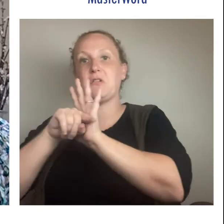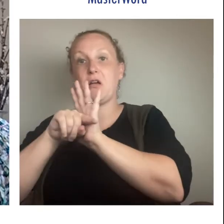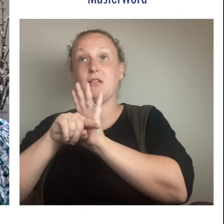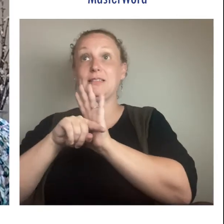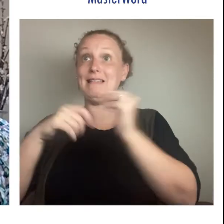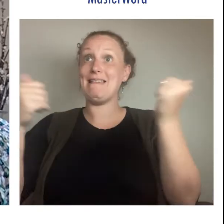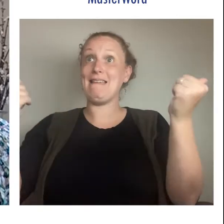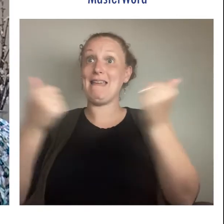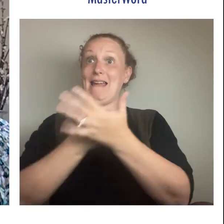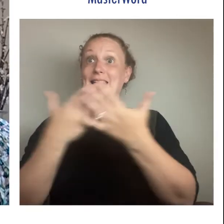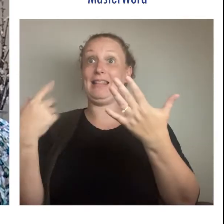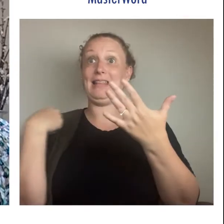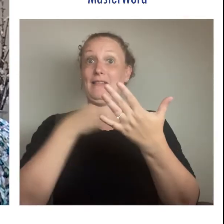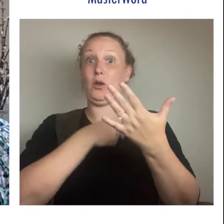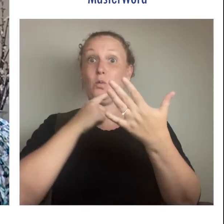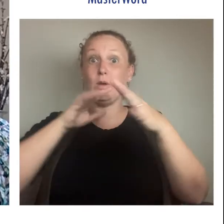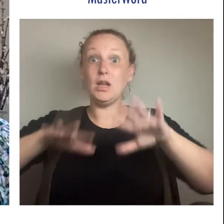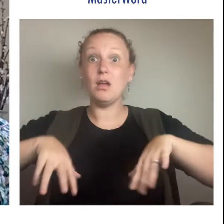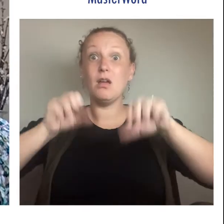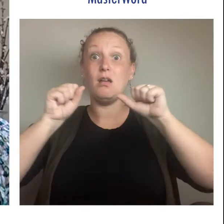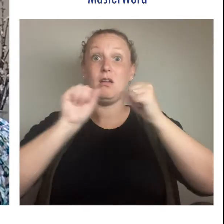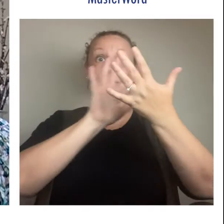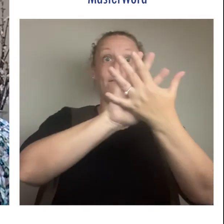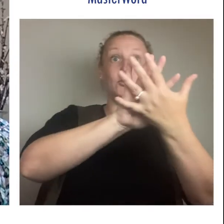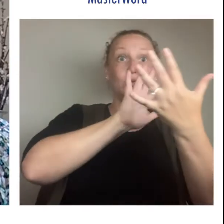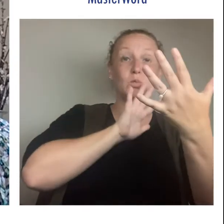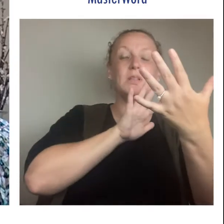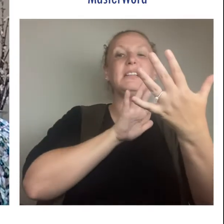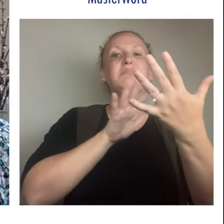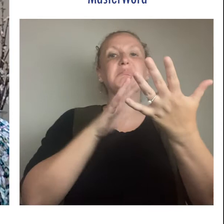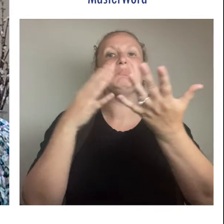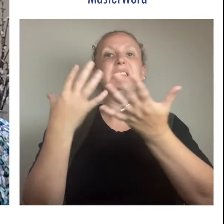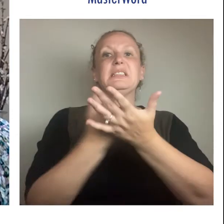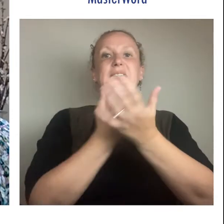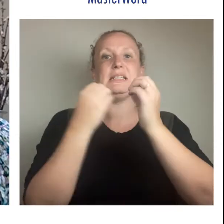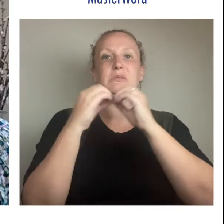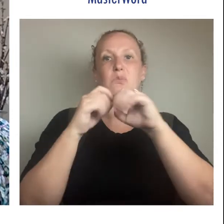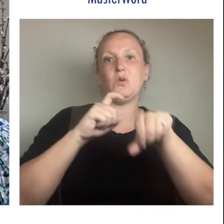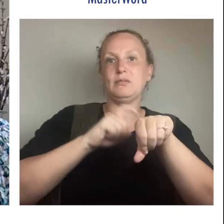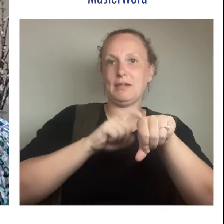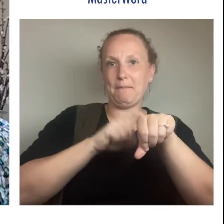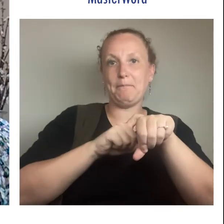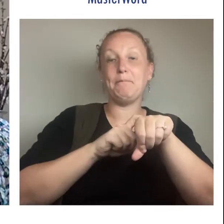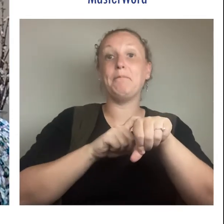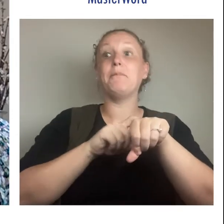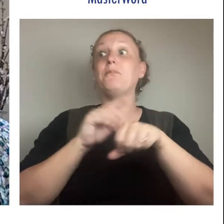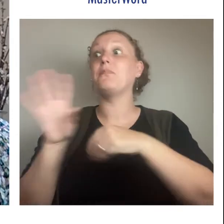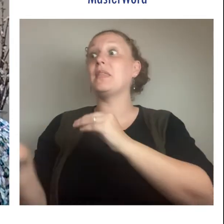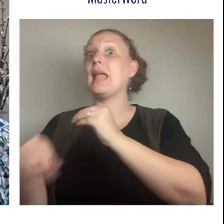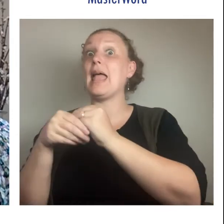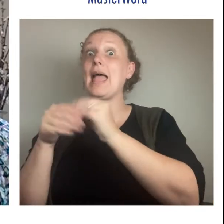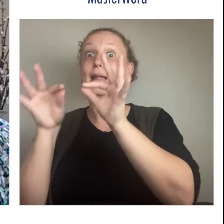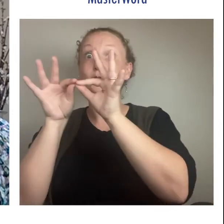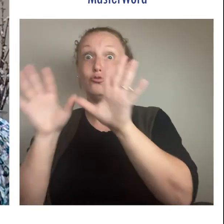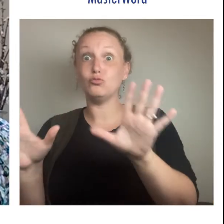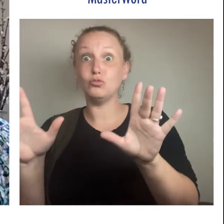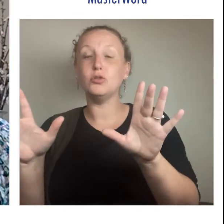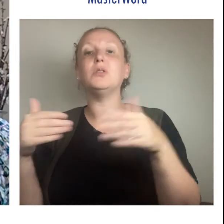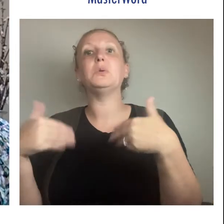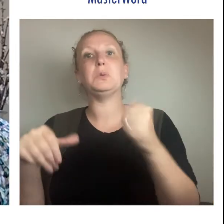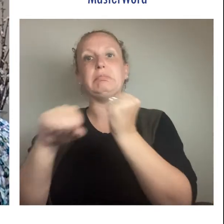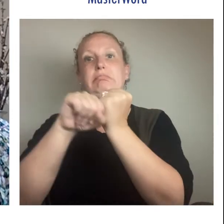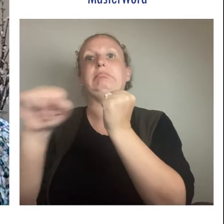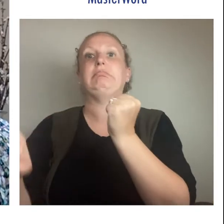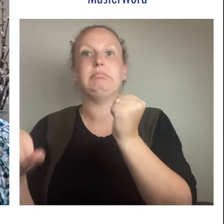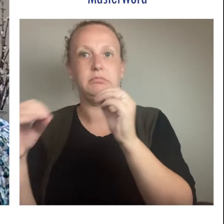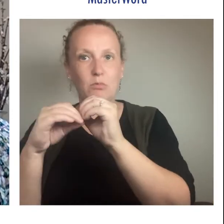take more time, and working with interpreters is it adds another layer of